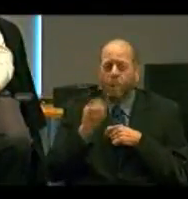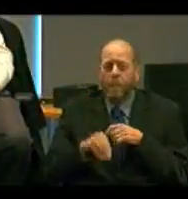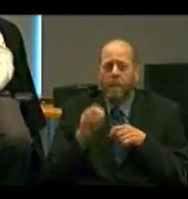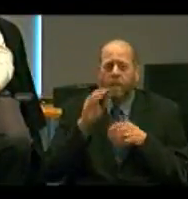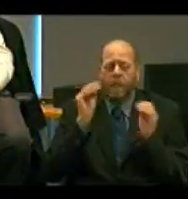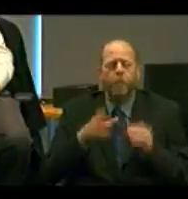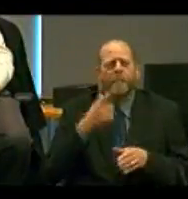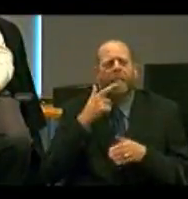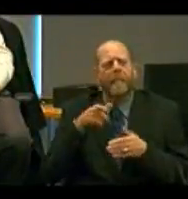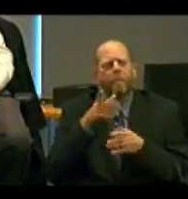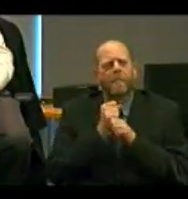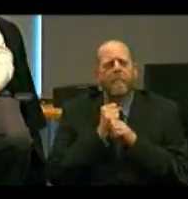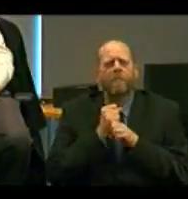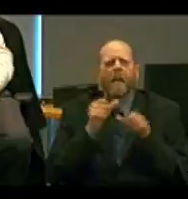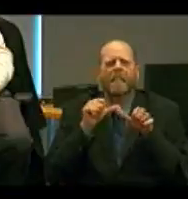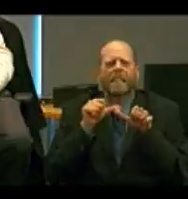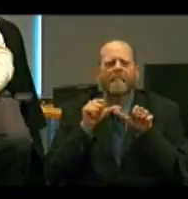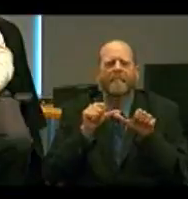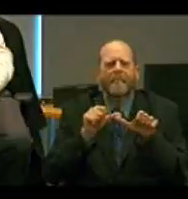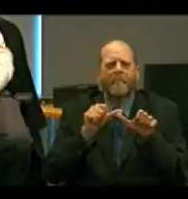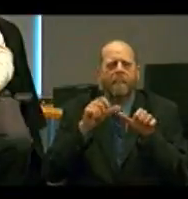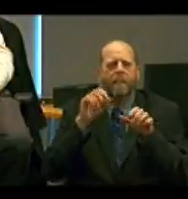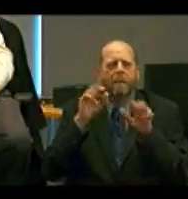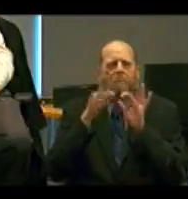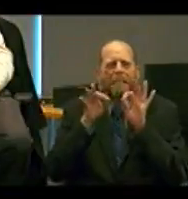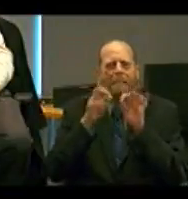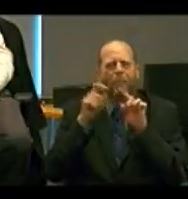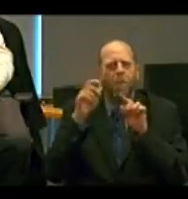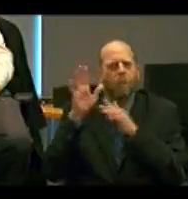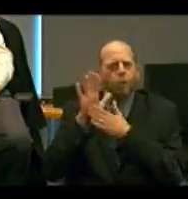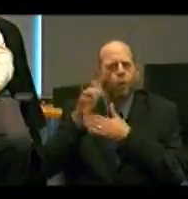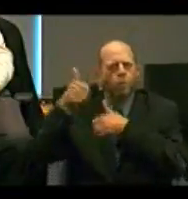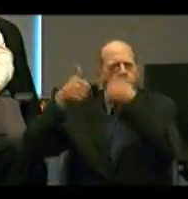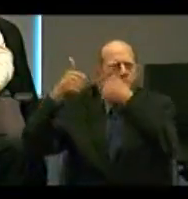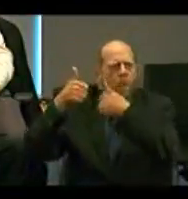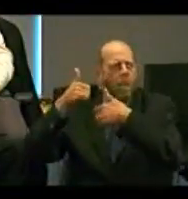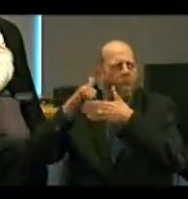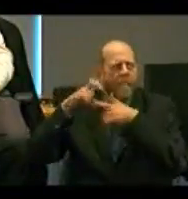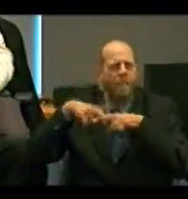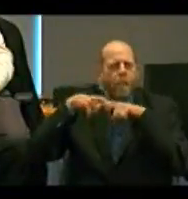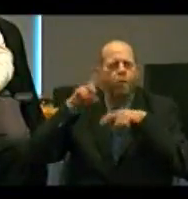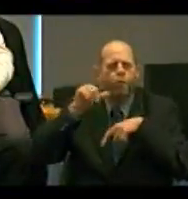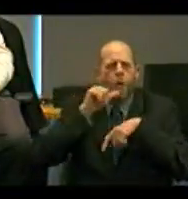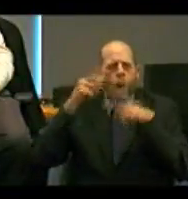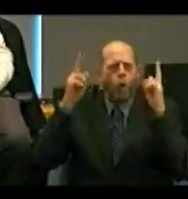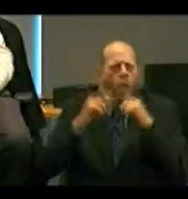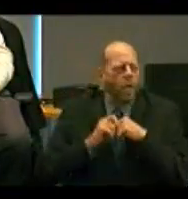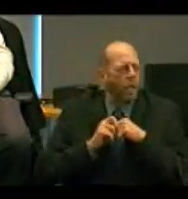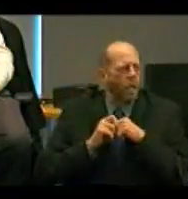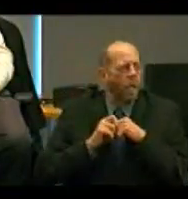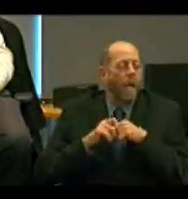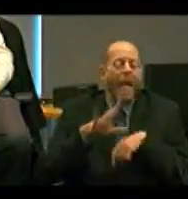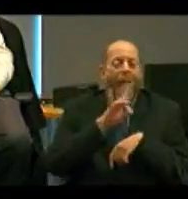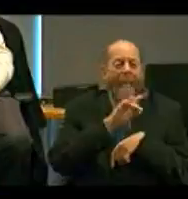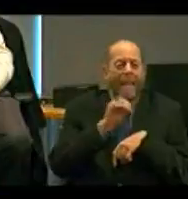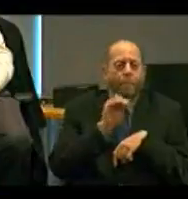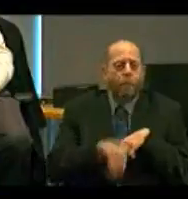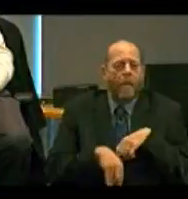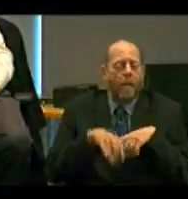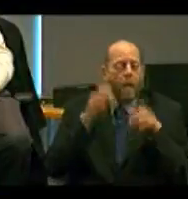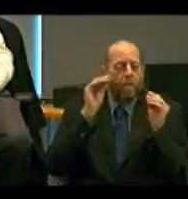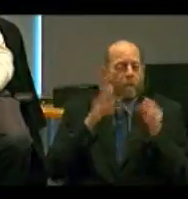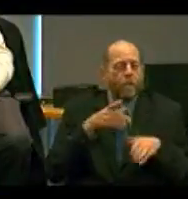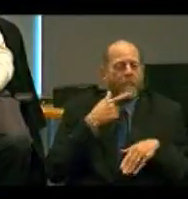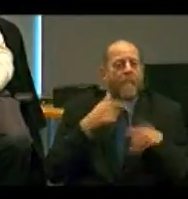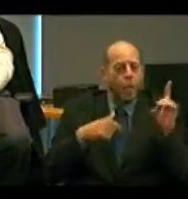teachers said that they had received the consistent message from their school administrators that suspensions do not work, 80% of teachers said